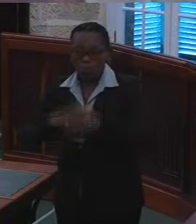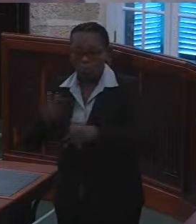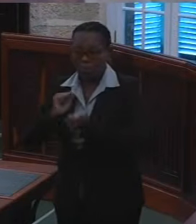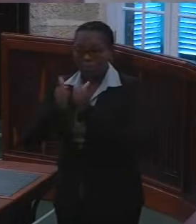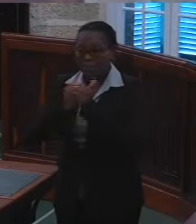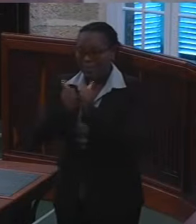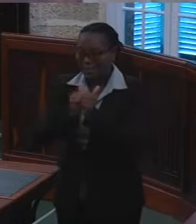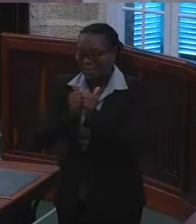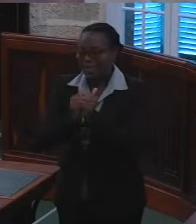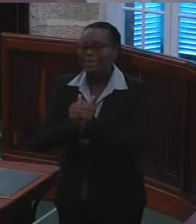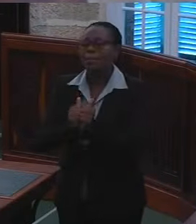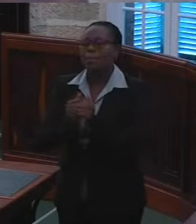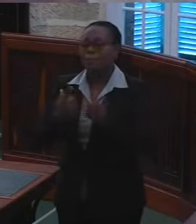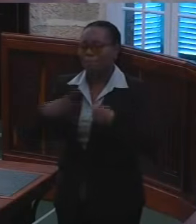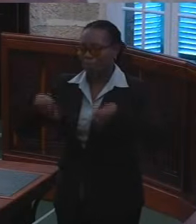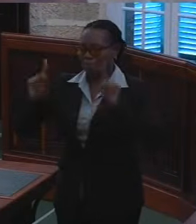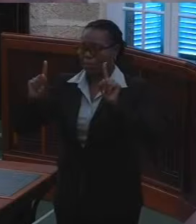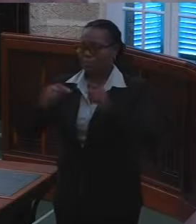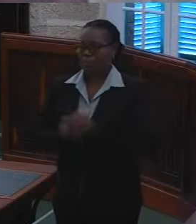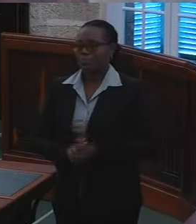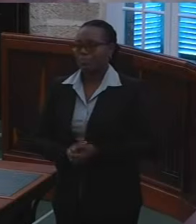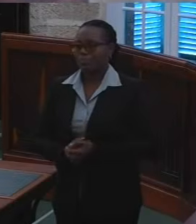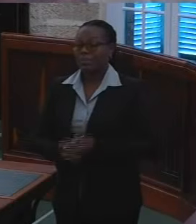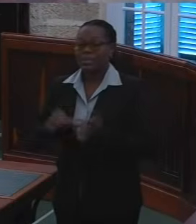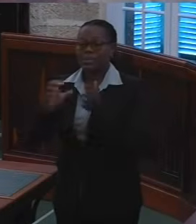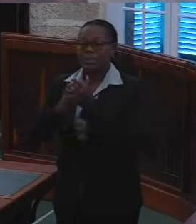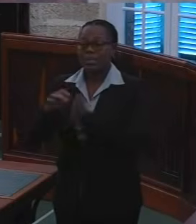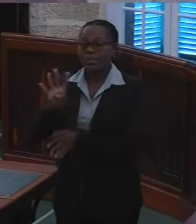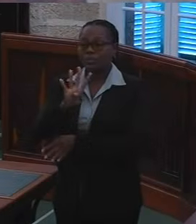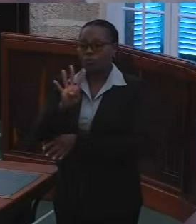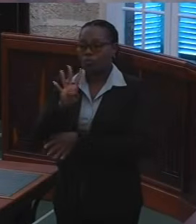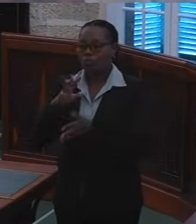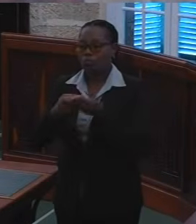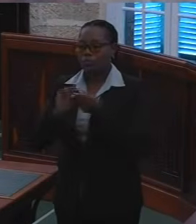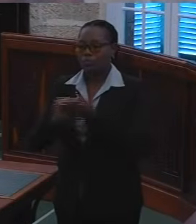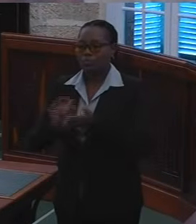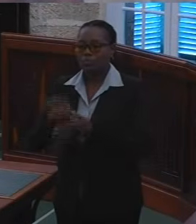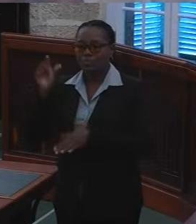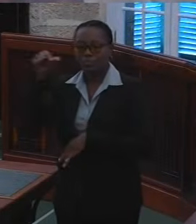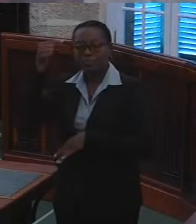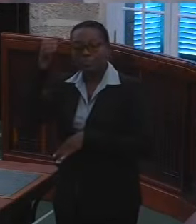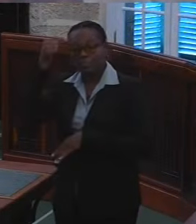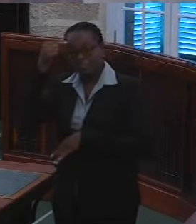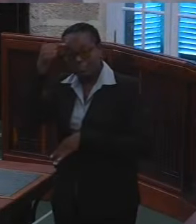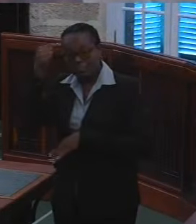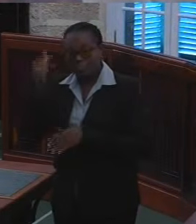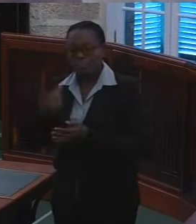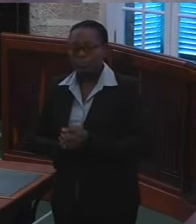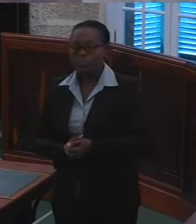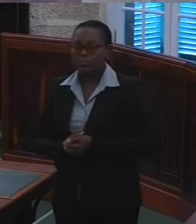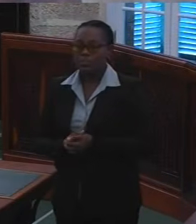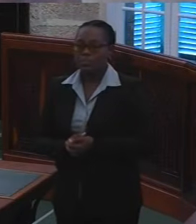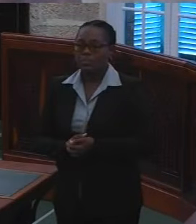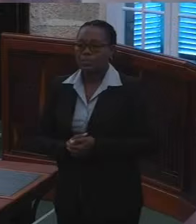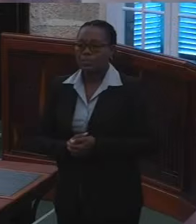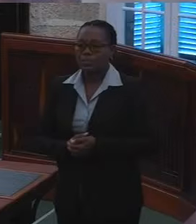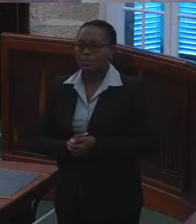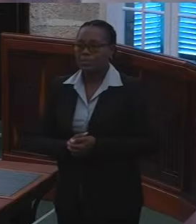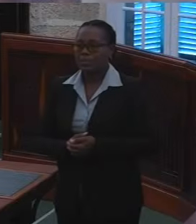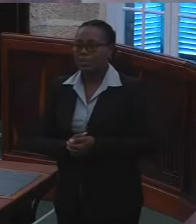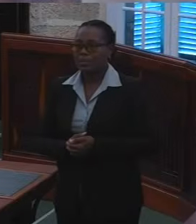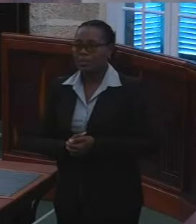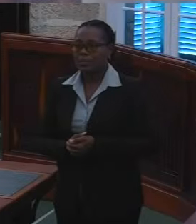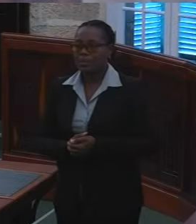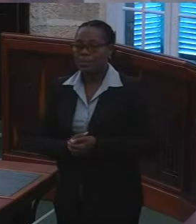watch. In section 4 of the legislation, it binds the state, and of course we know that we have